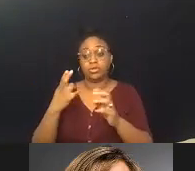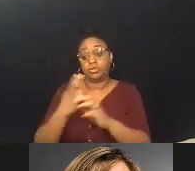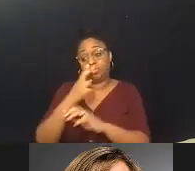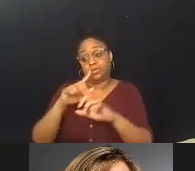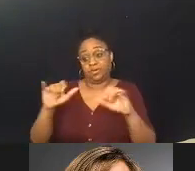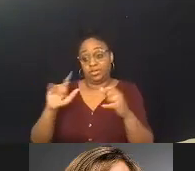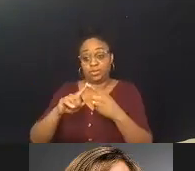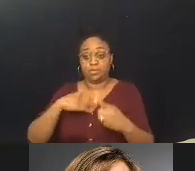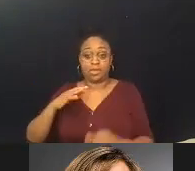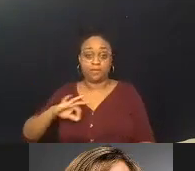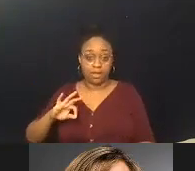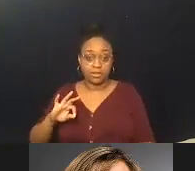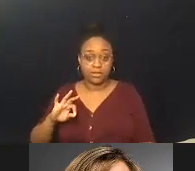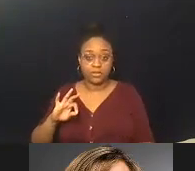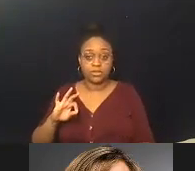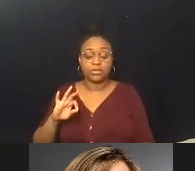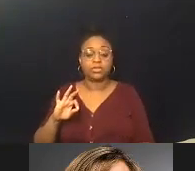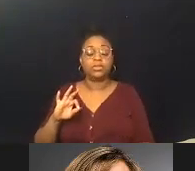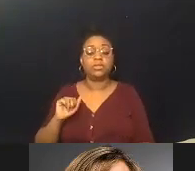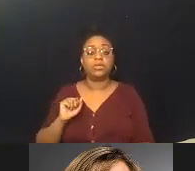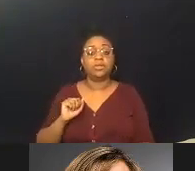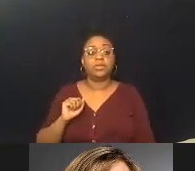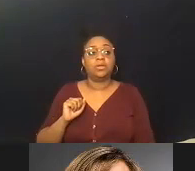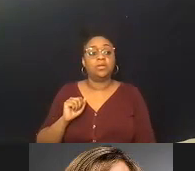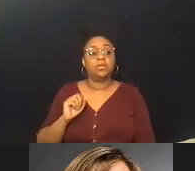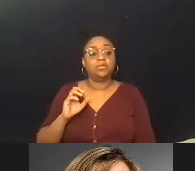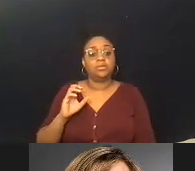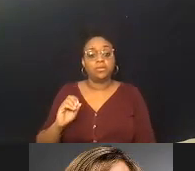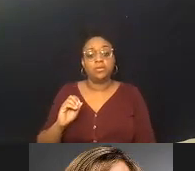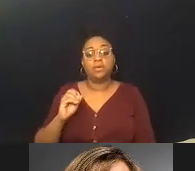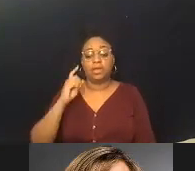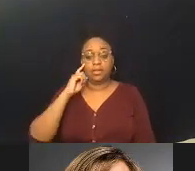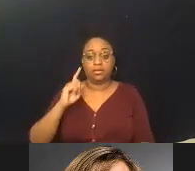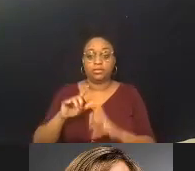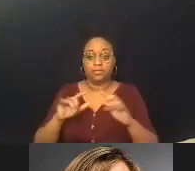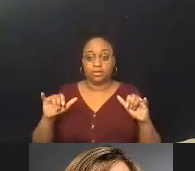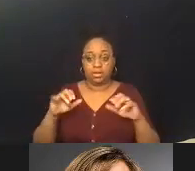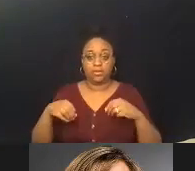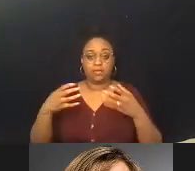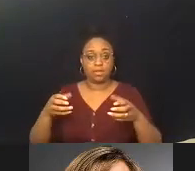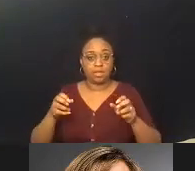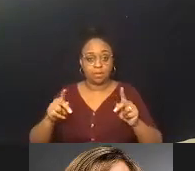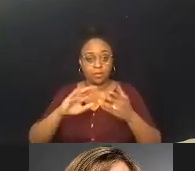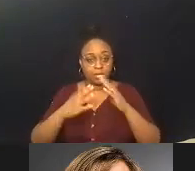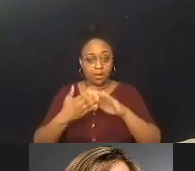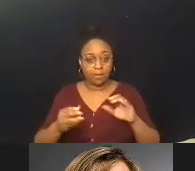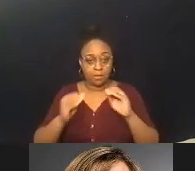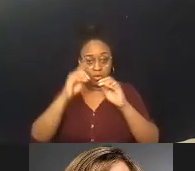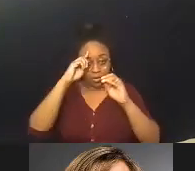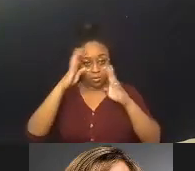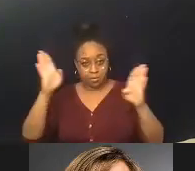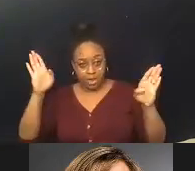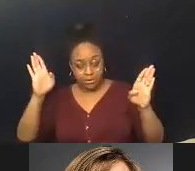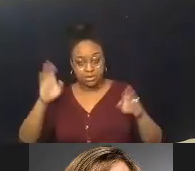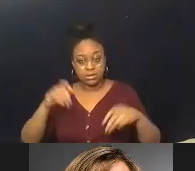know, I see it as a way to be more open-minded, um, to understand another person,